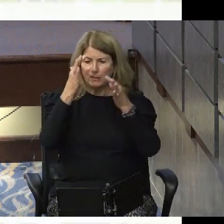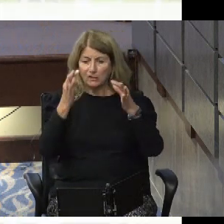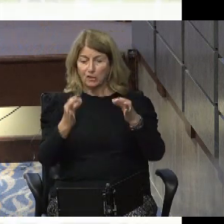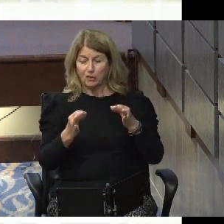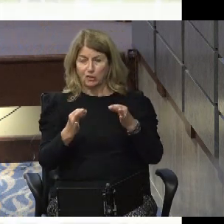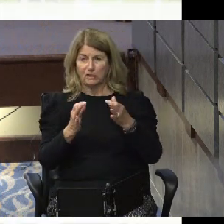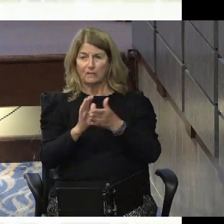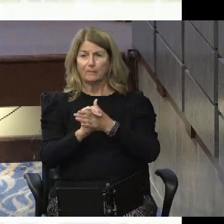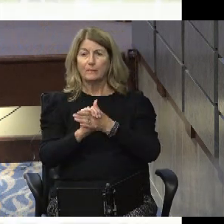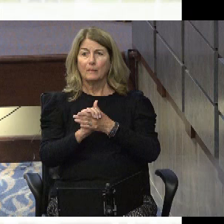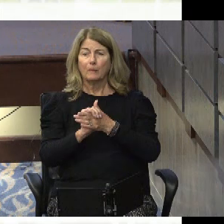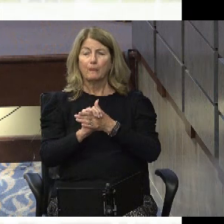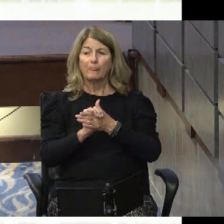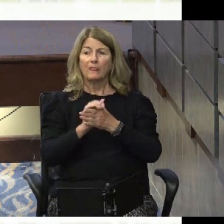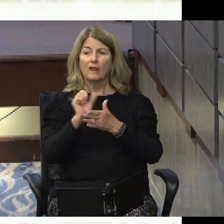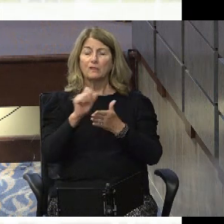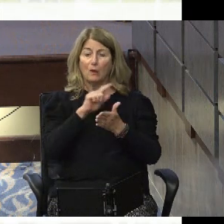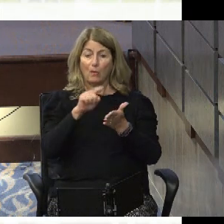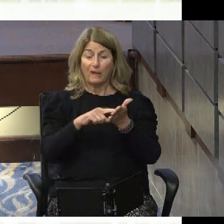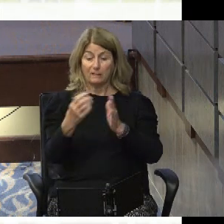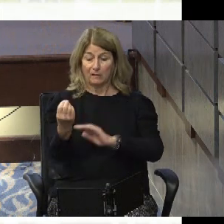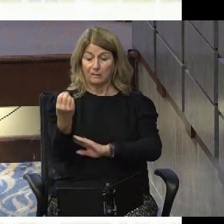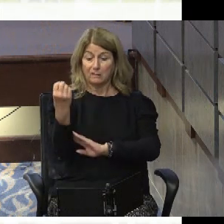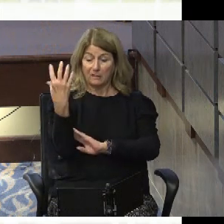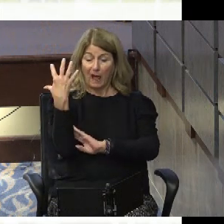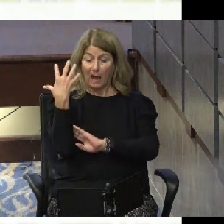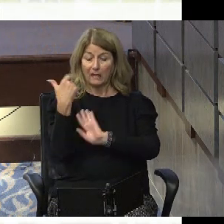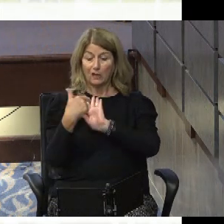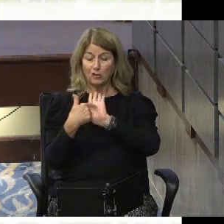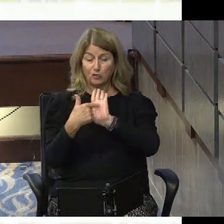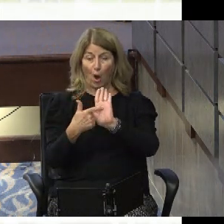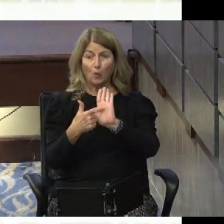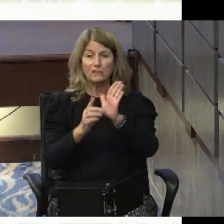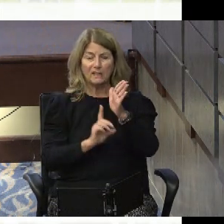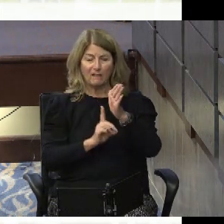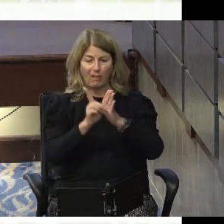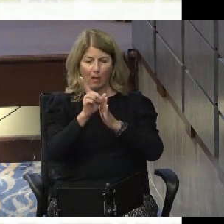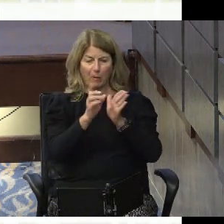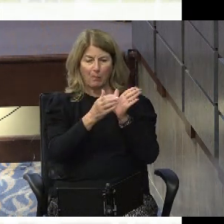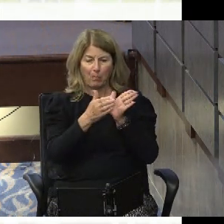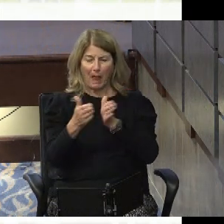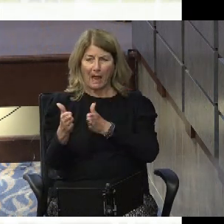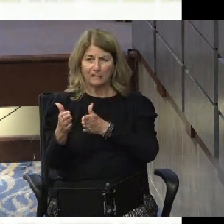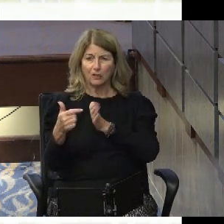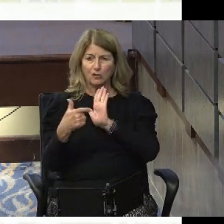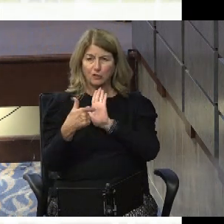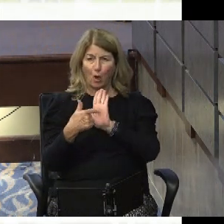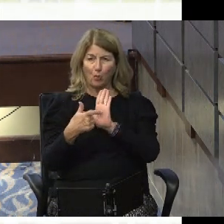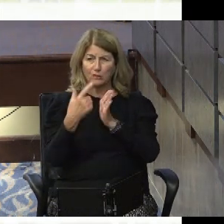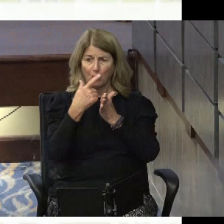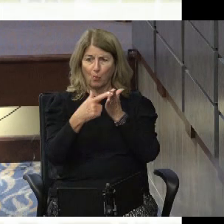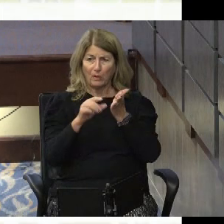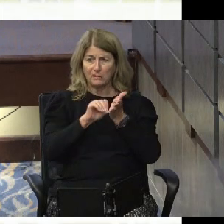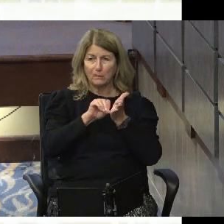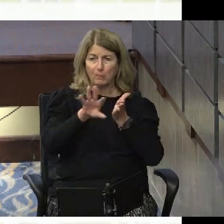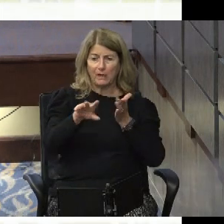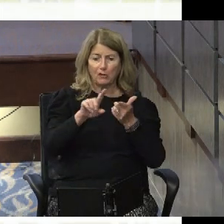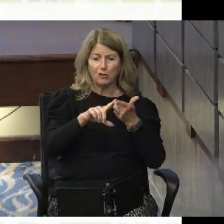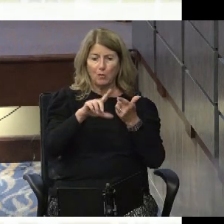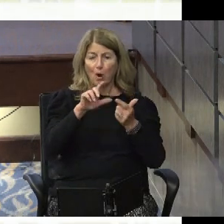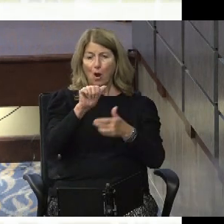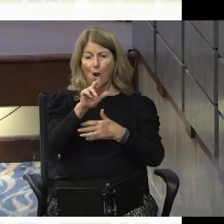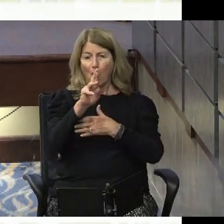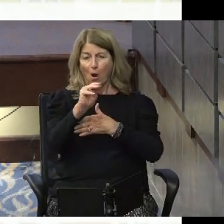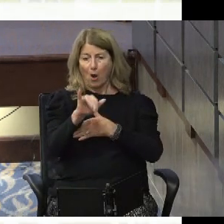make. So this slide here is showing development of the plan. This reflects what has been submitted to the Army Corps and